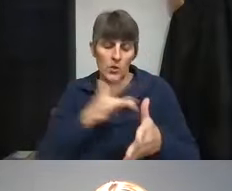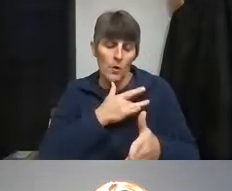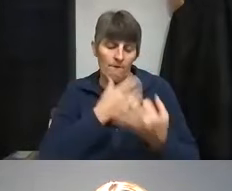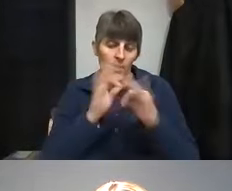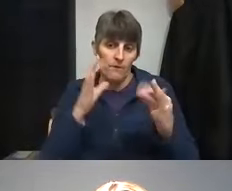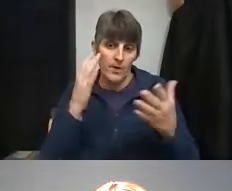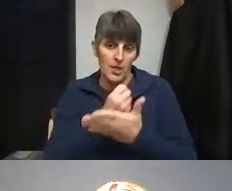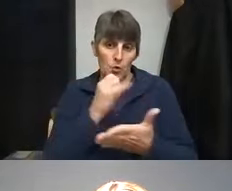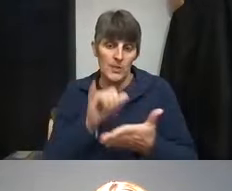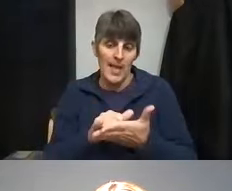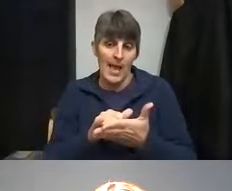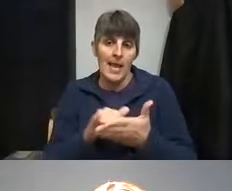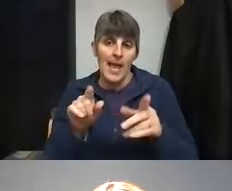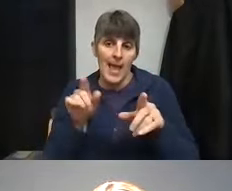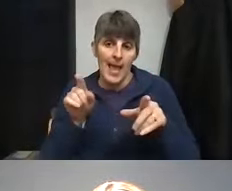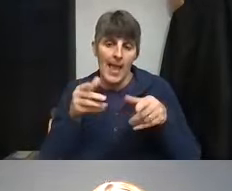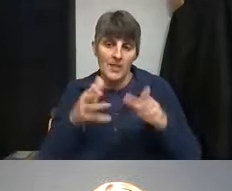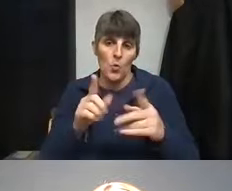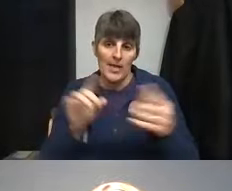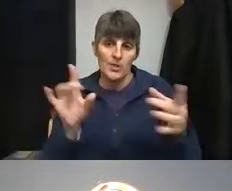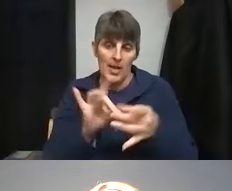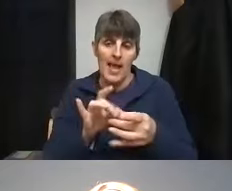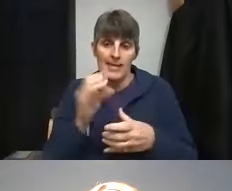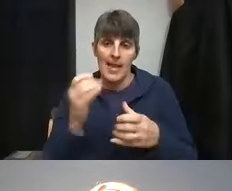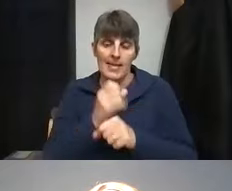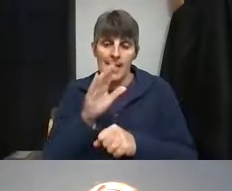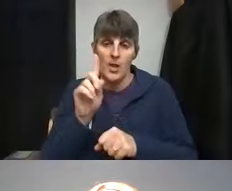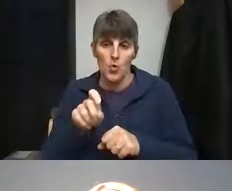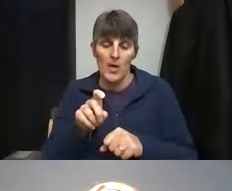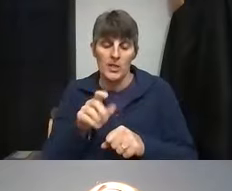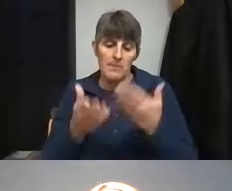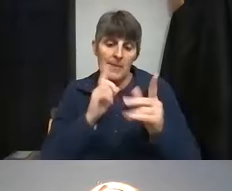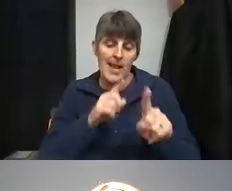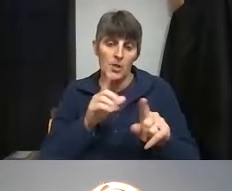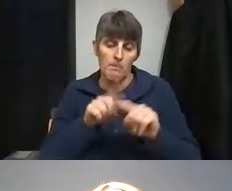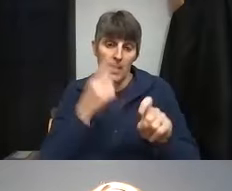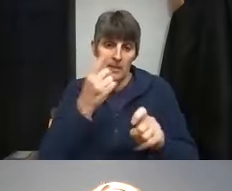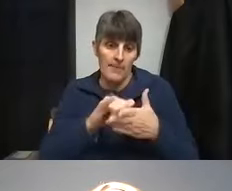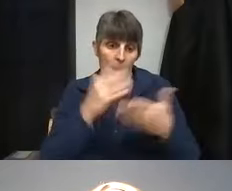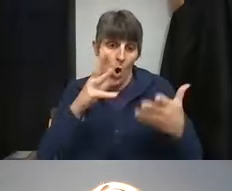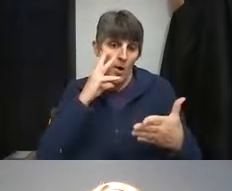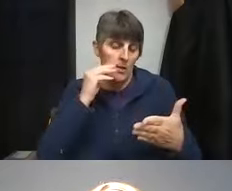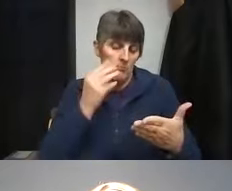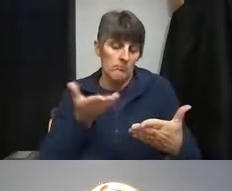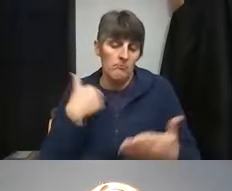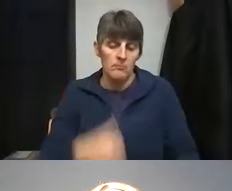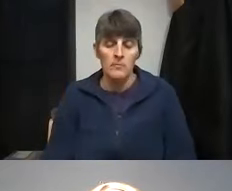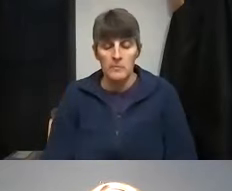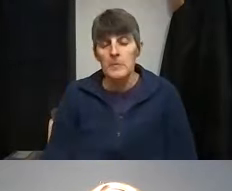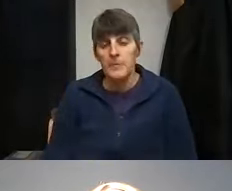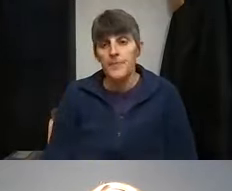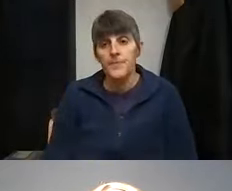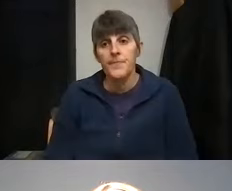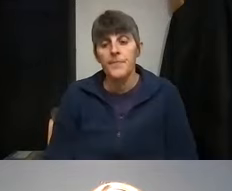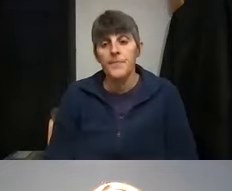use that as a way to connect and get your question maybe answered by somebody who already went through that